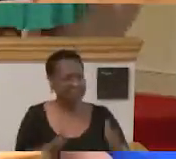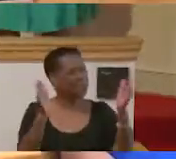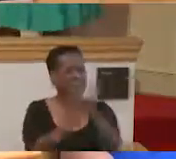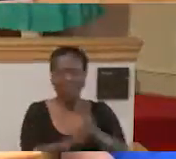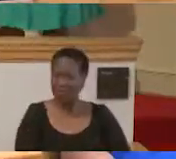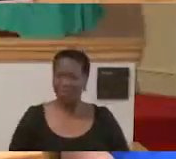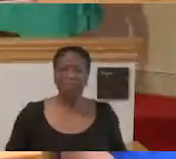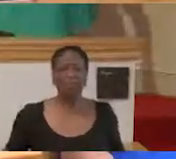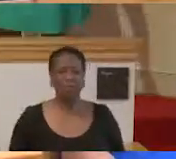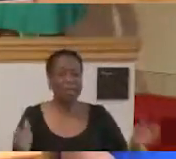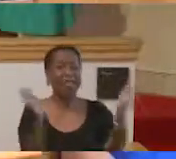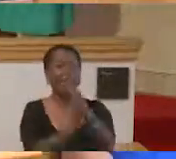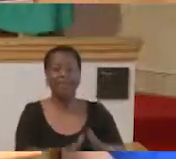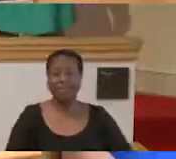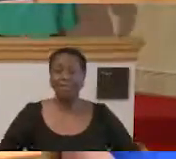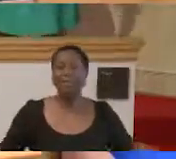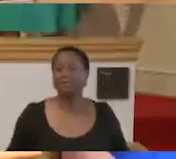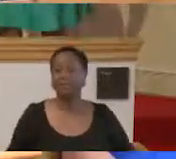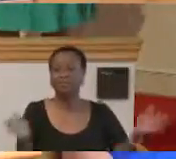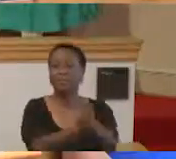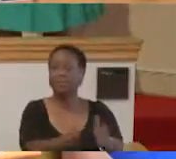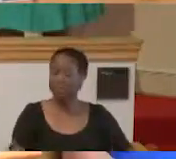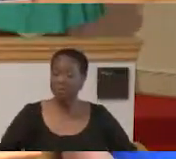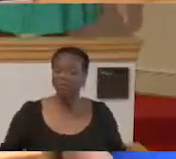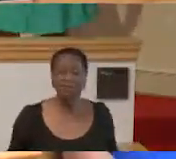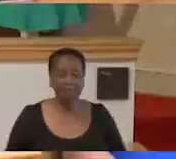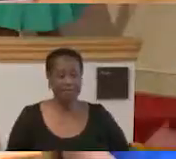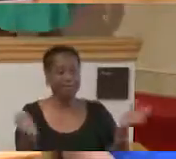yeah, yeah. He'll see about you.